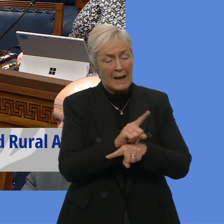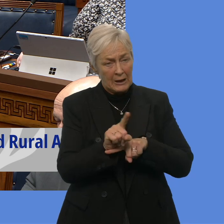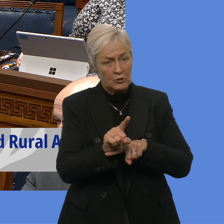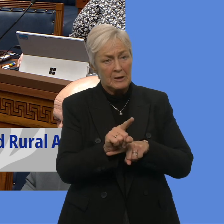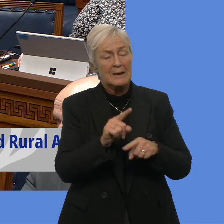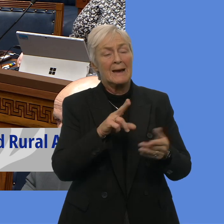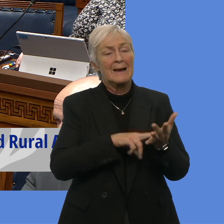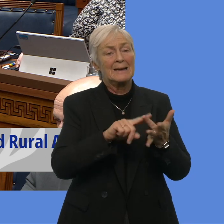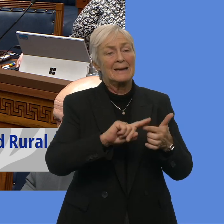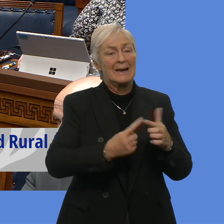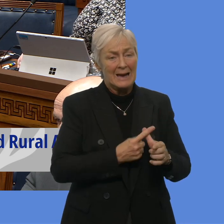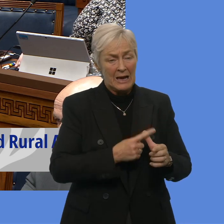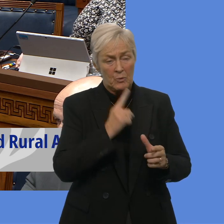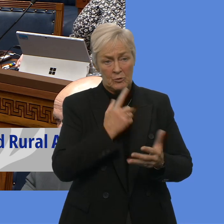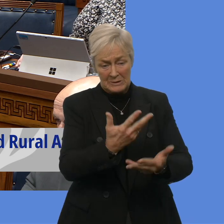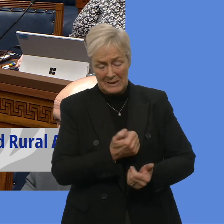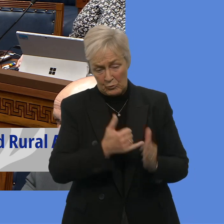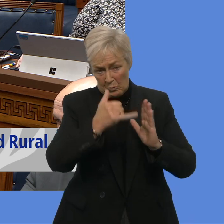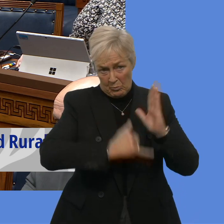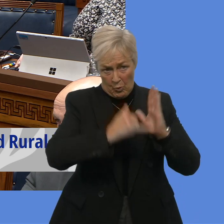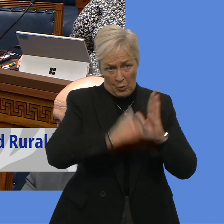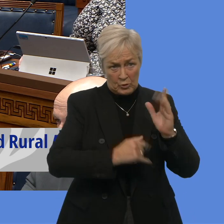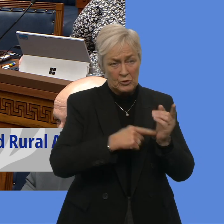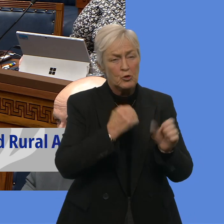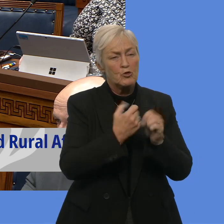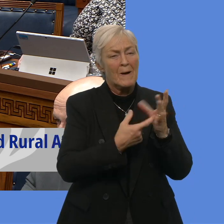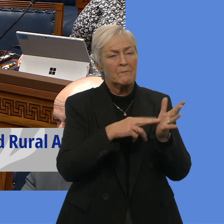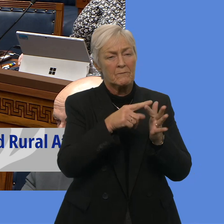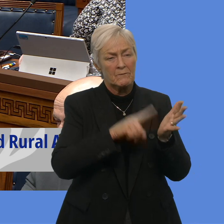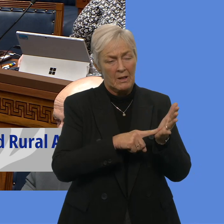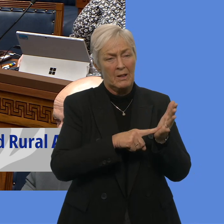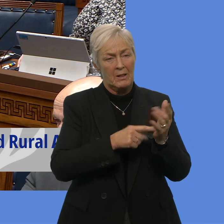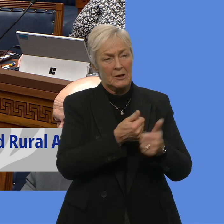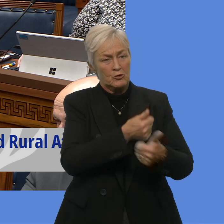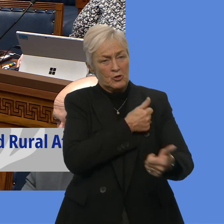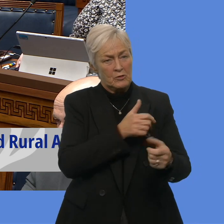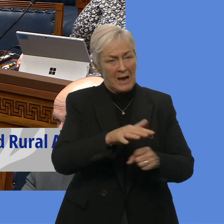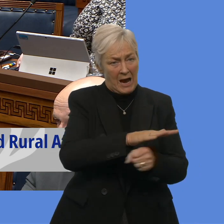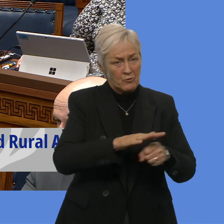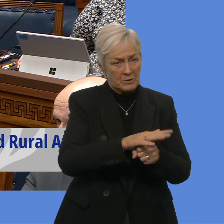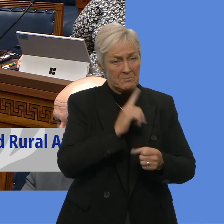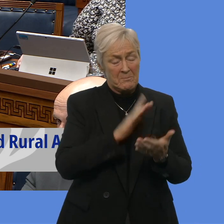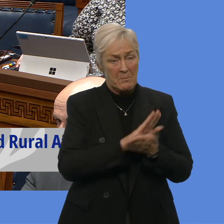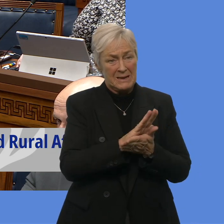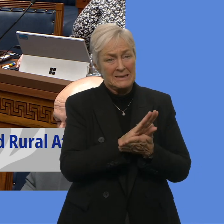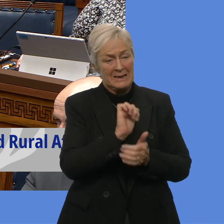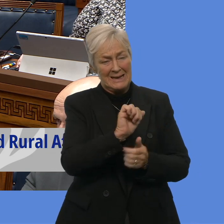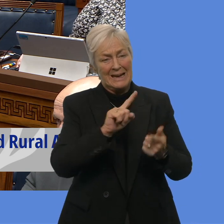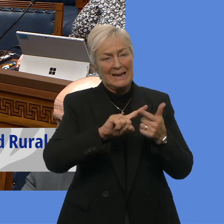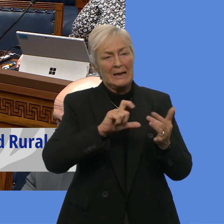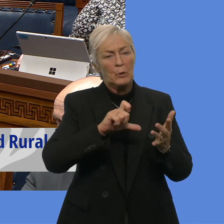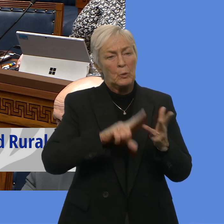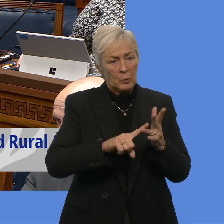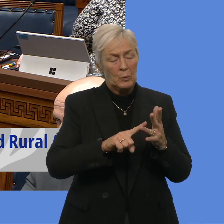NEA continues to receive reports of odour relating to Granville Industrial Estate, particularly with respect of the Granville Eco Park, which